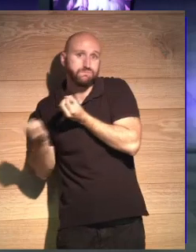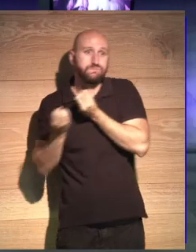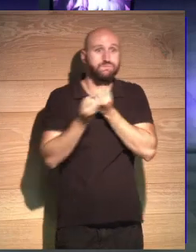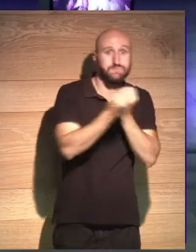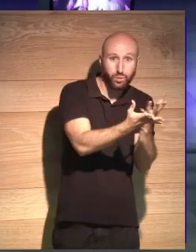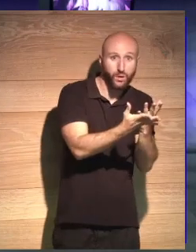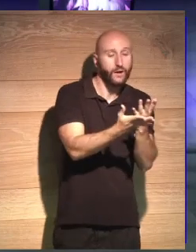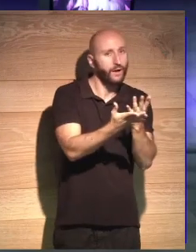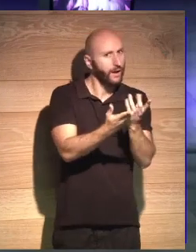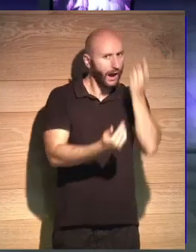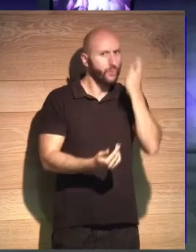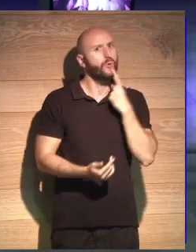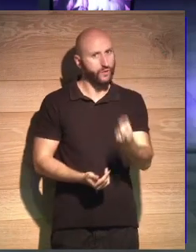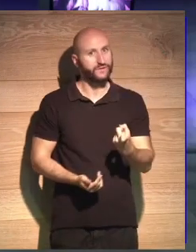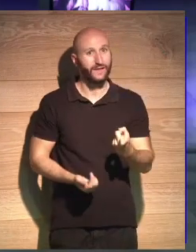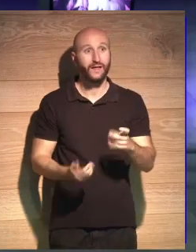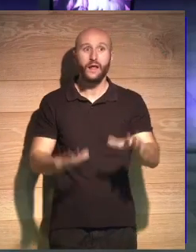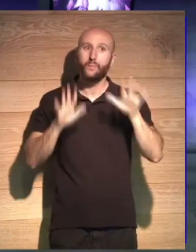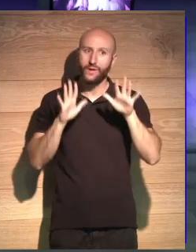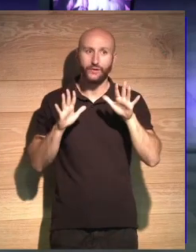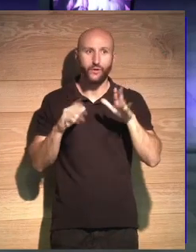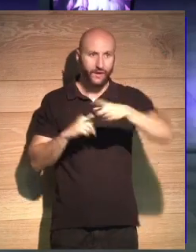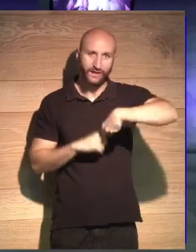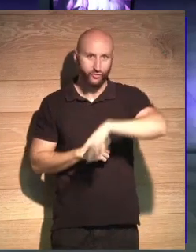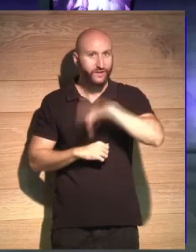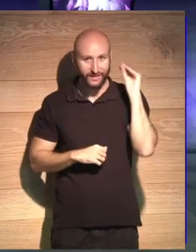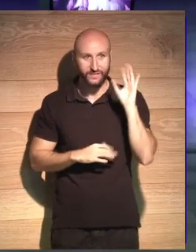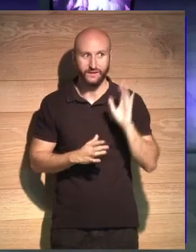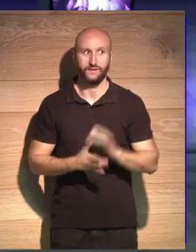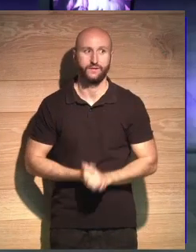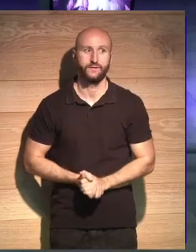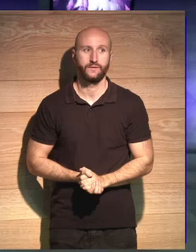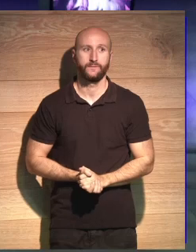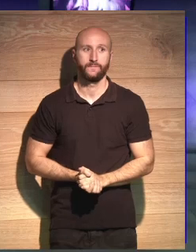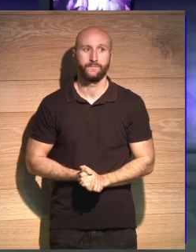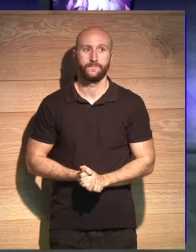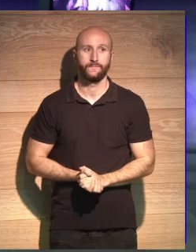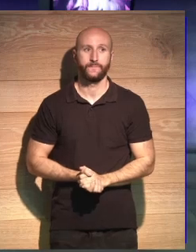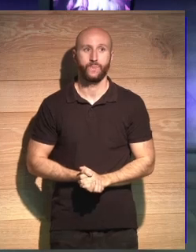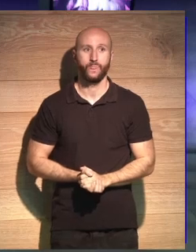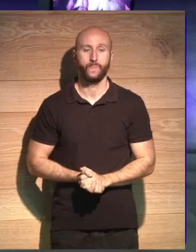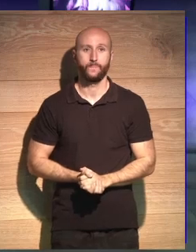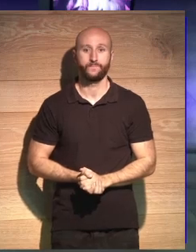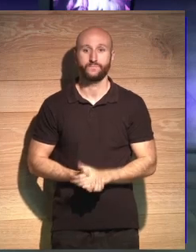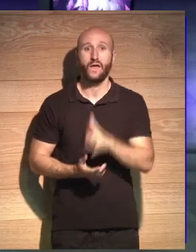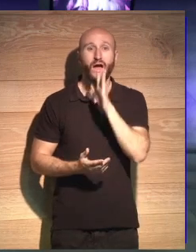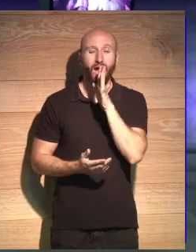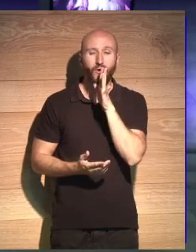to talk about the complexity is difficult for students, but they do understand it. Now, the